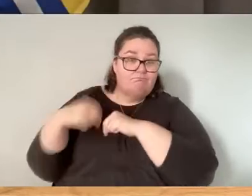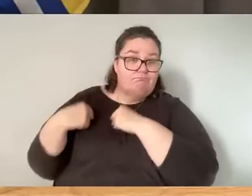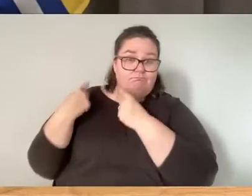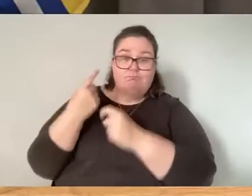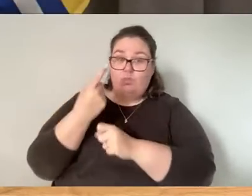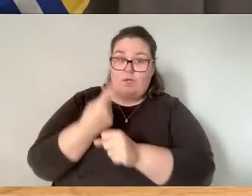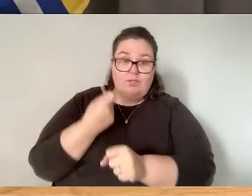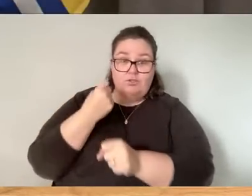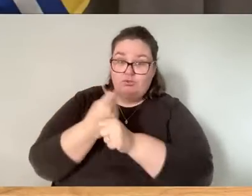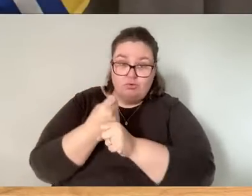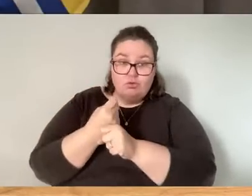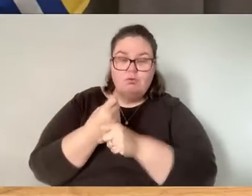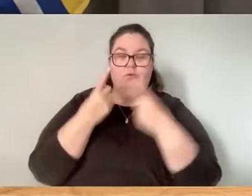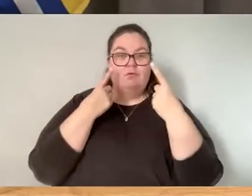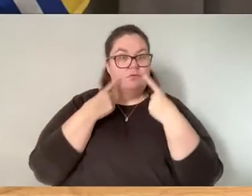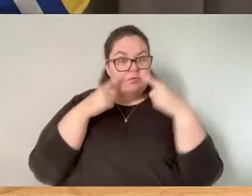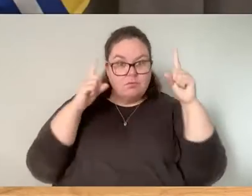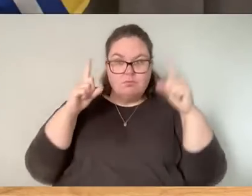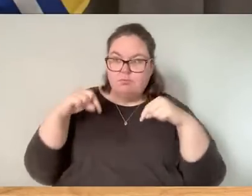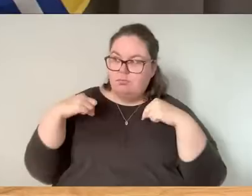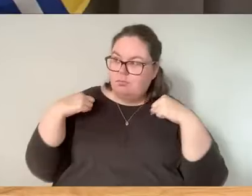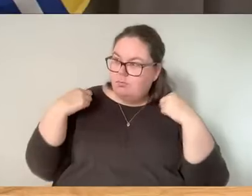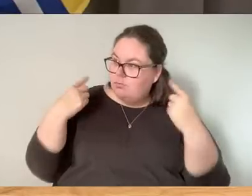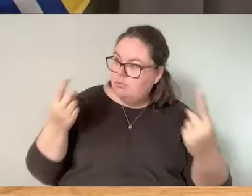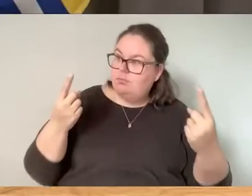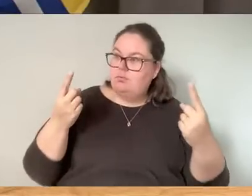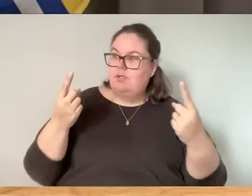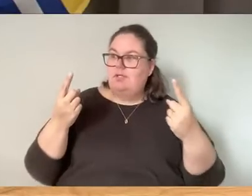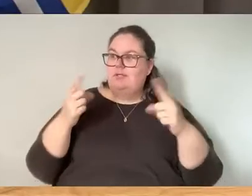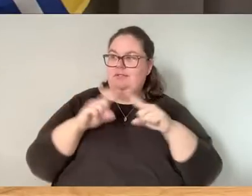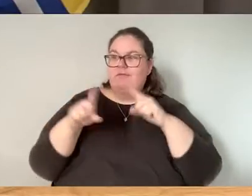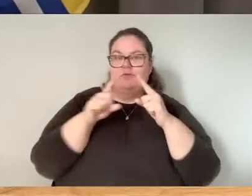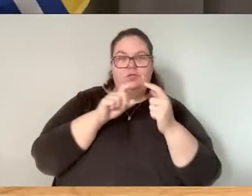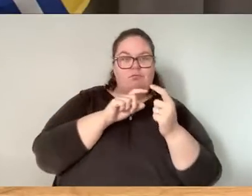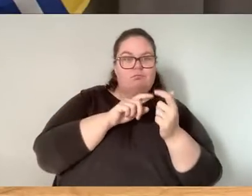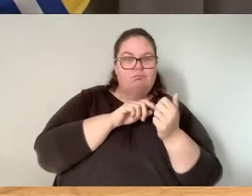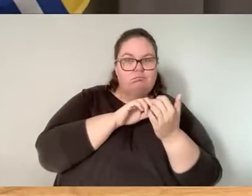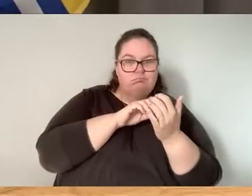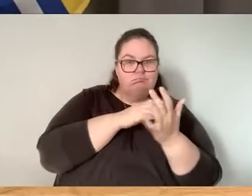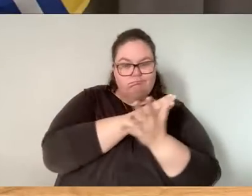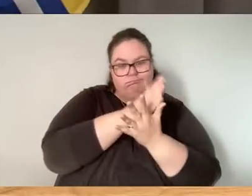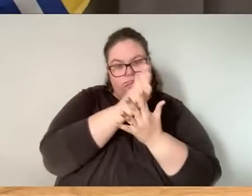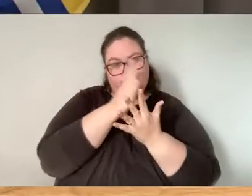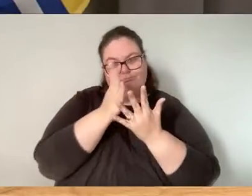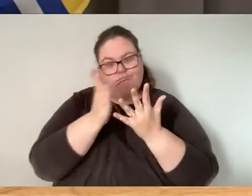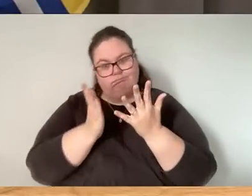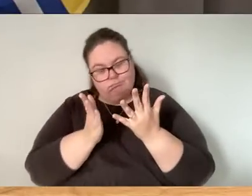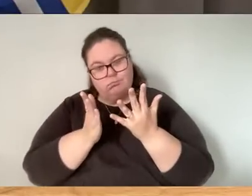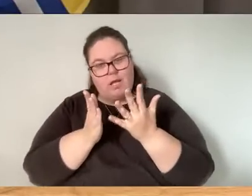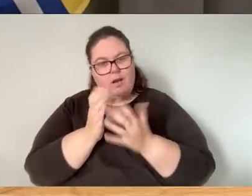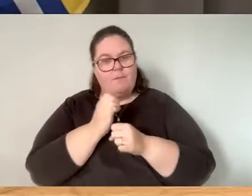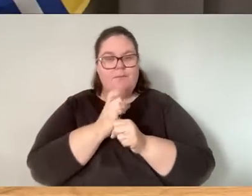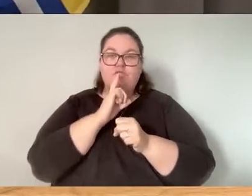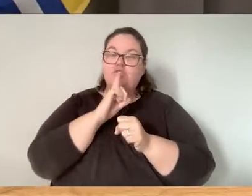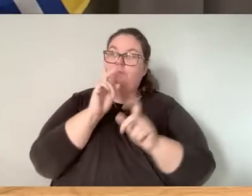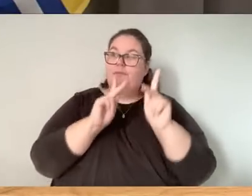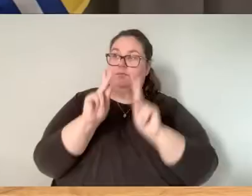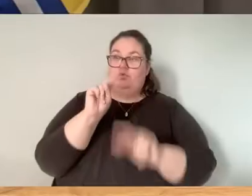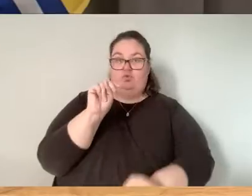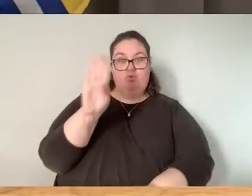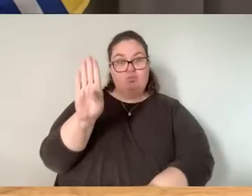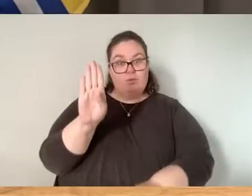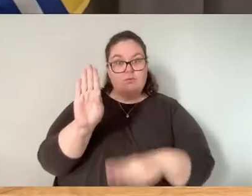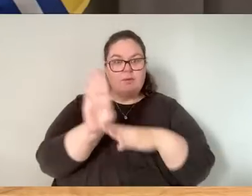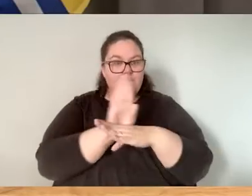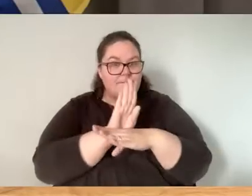been successful on many front, and I will continue to make sure that the need of New Brunswick, our businesses,